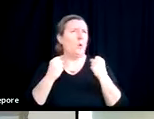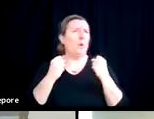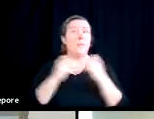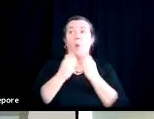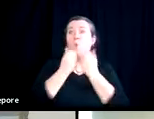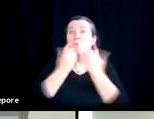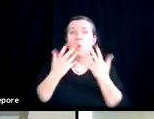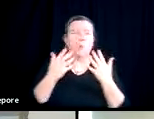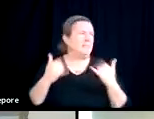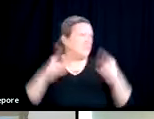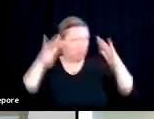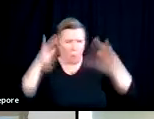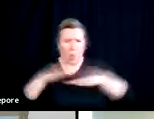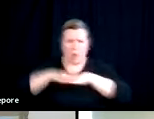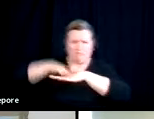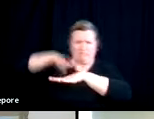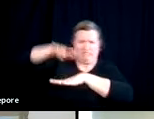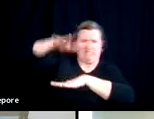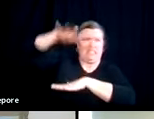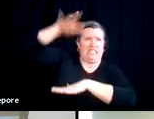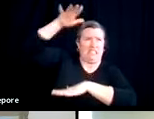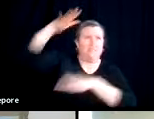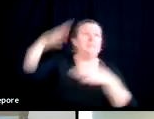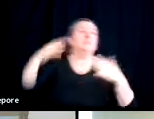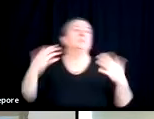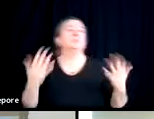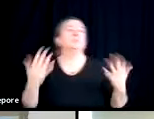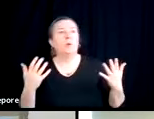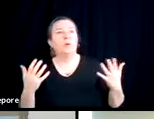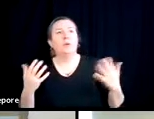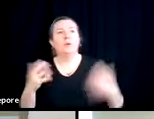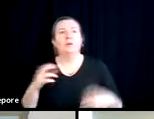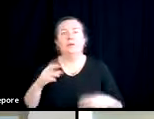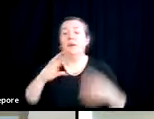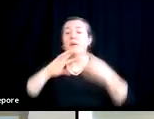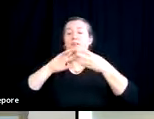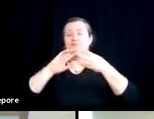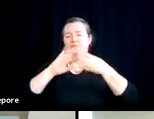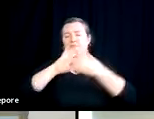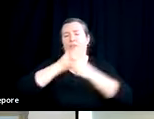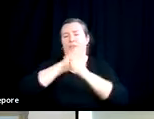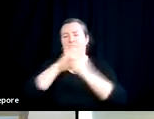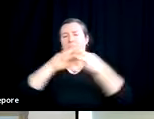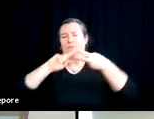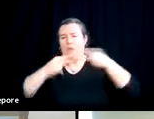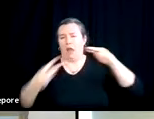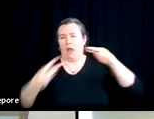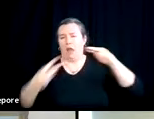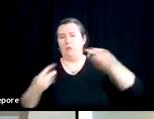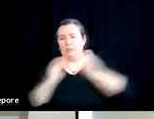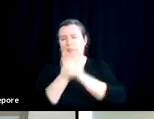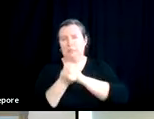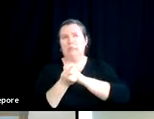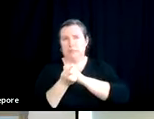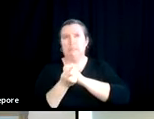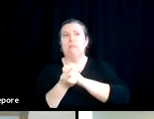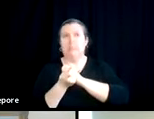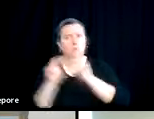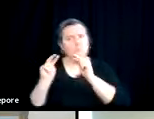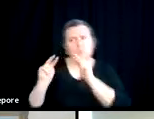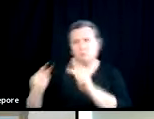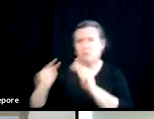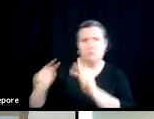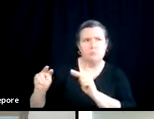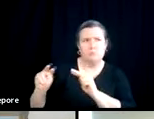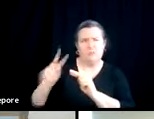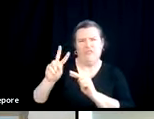could see, I mean, the variants are going to continue to be something we watch like a hawk, but you could see being in a dramatically different place not that